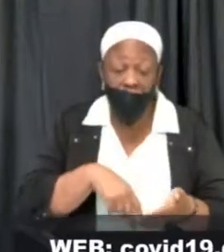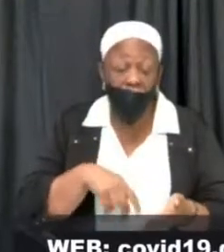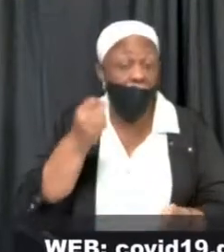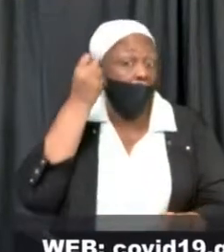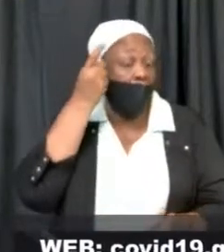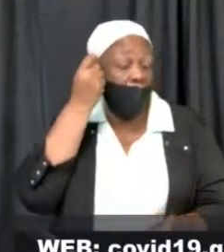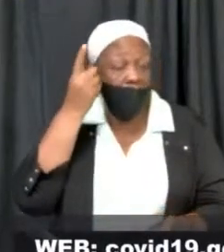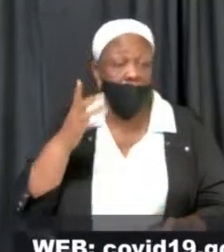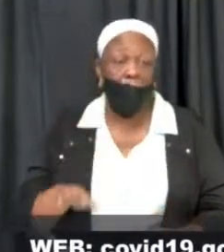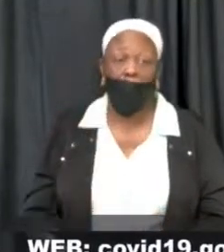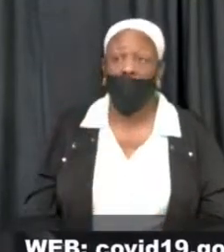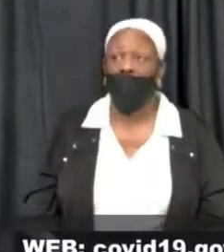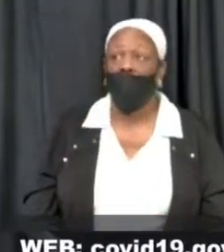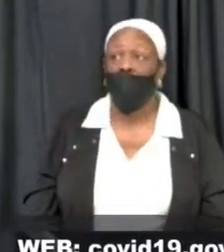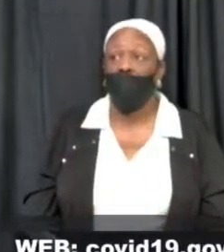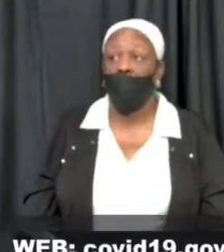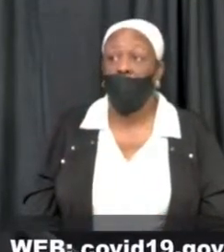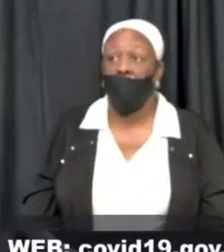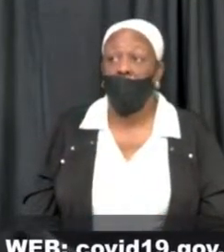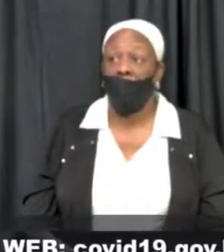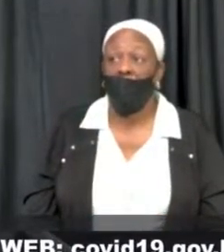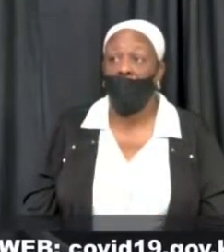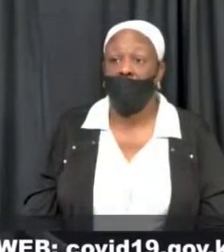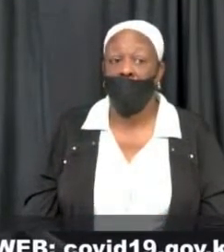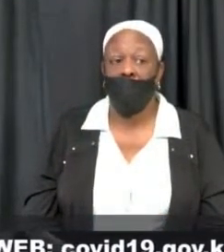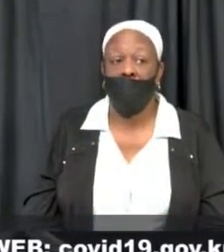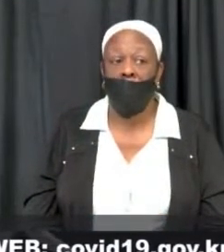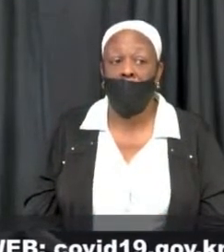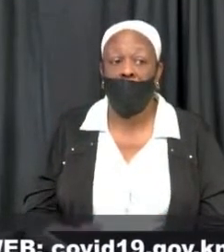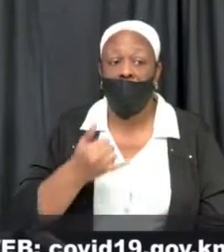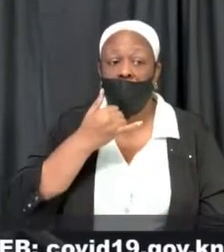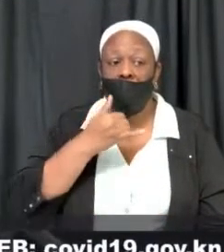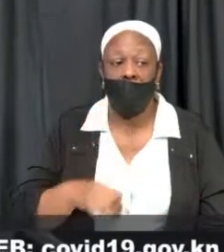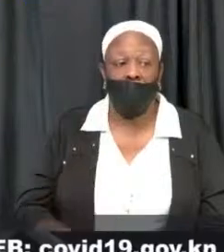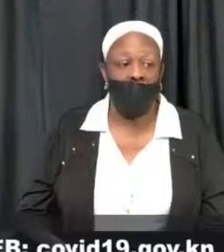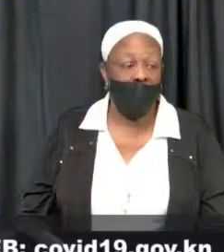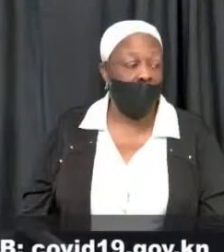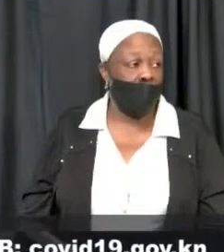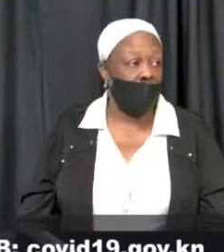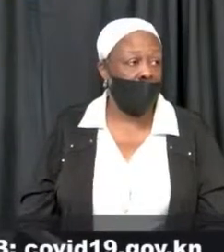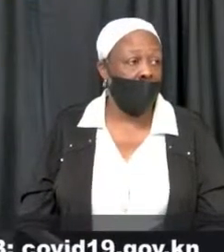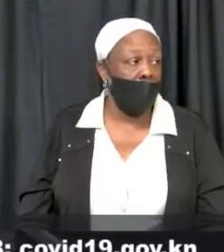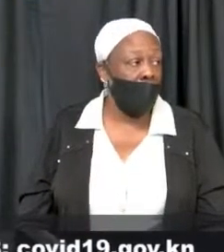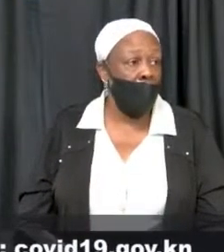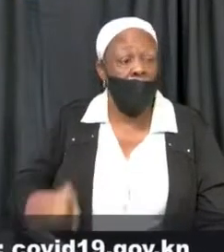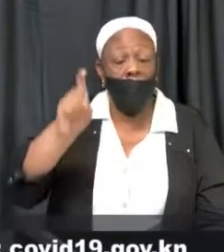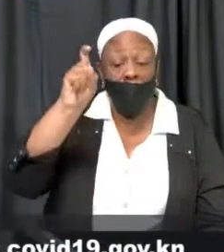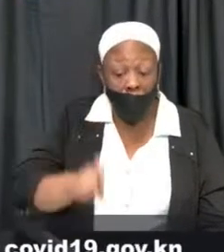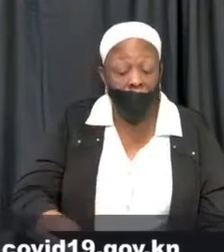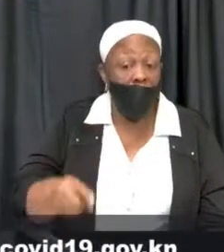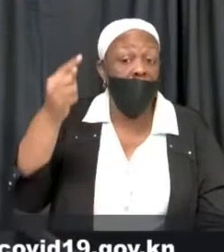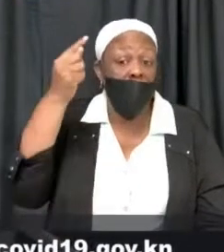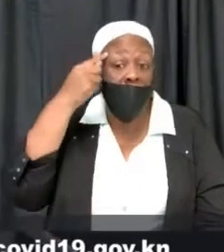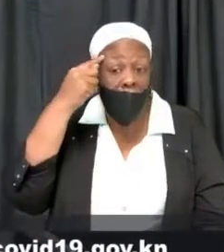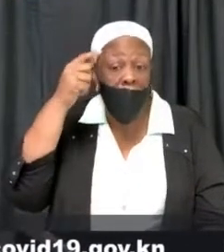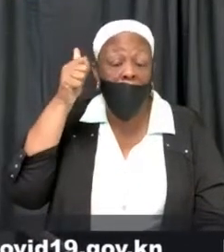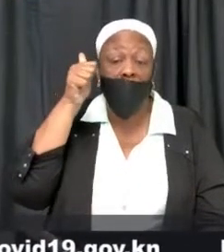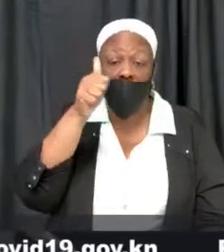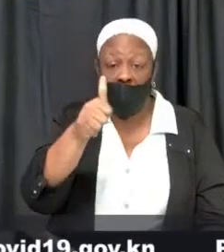Literacy rate, I think it's in the 90s. We have to be critical thinkers.